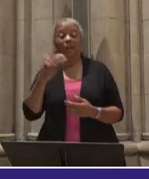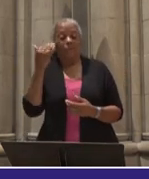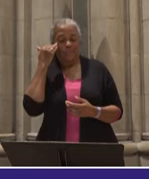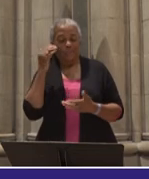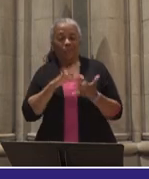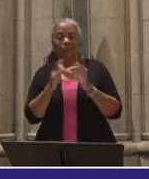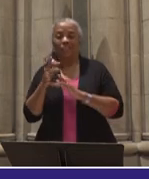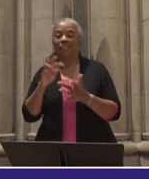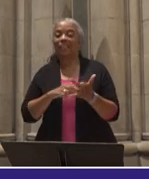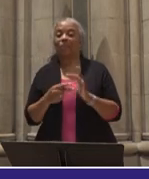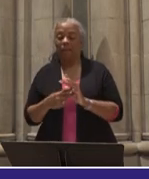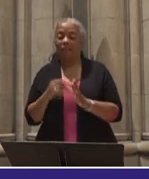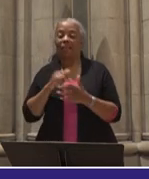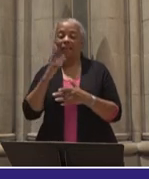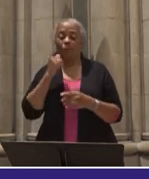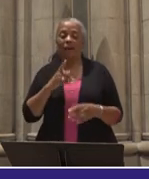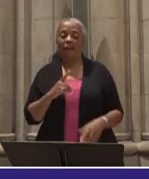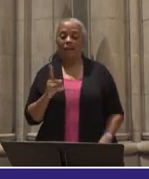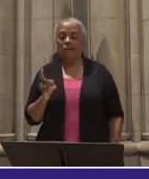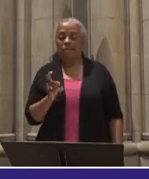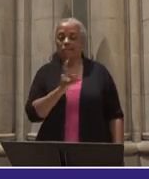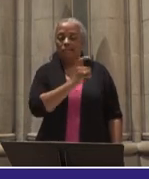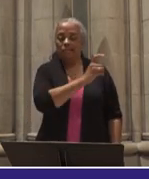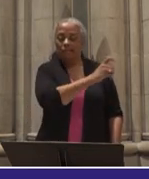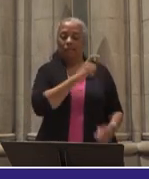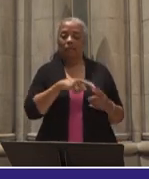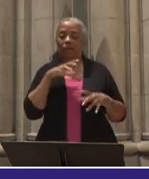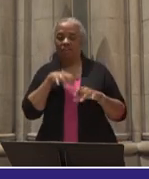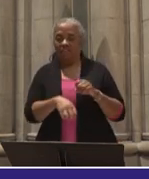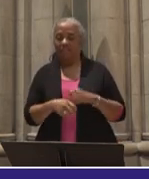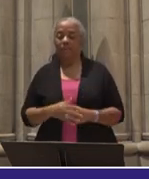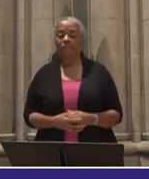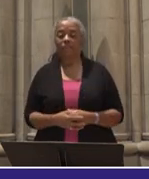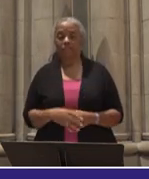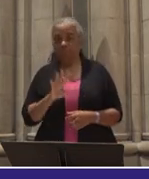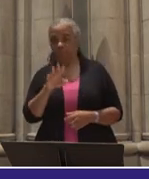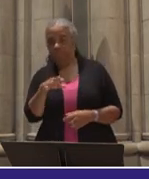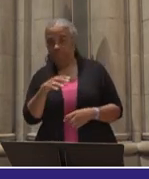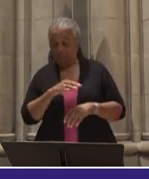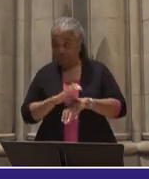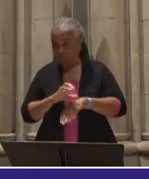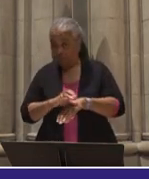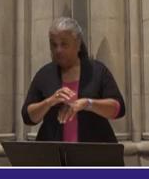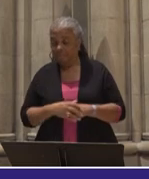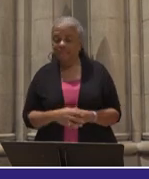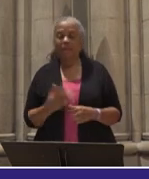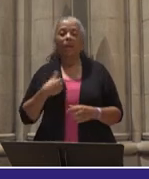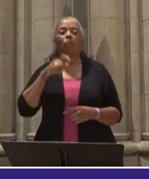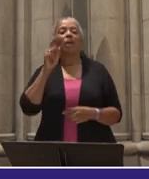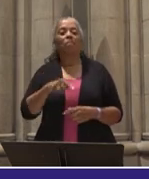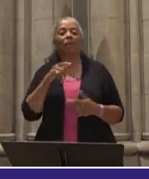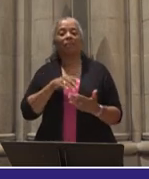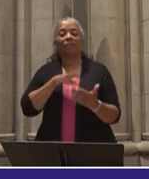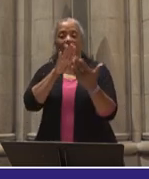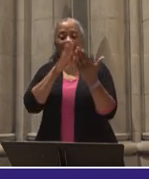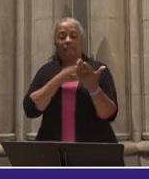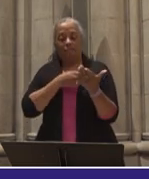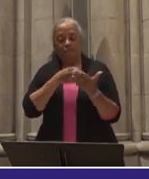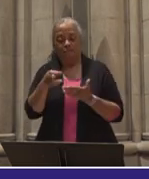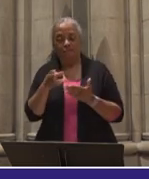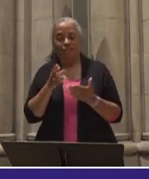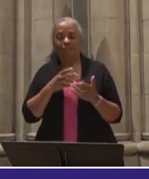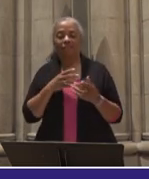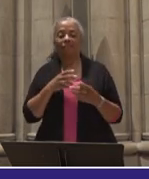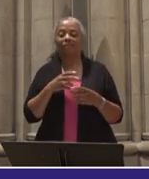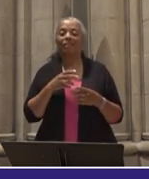away, grieving. Church, we must face the honest truth of